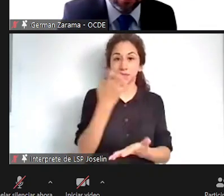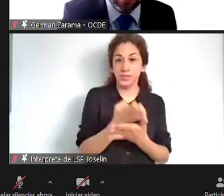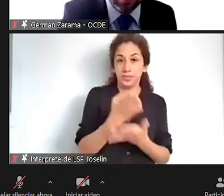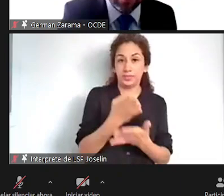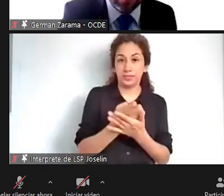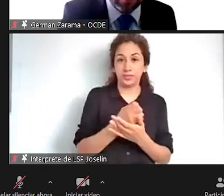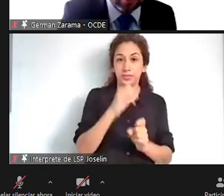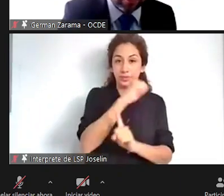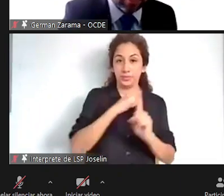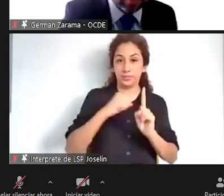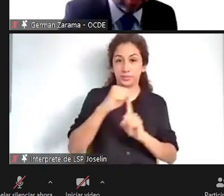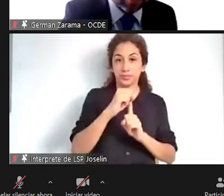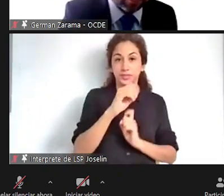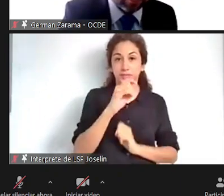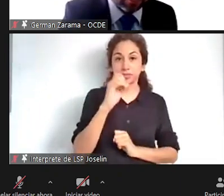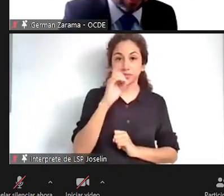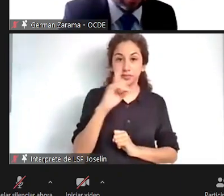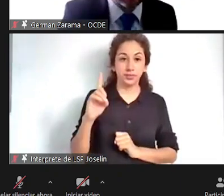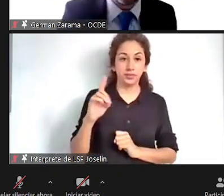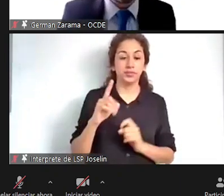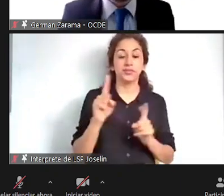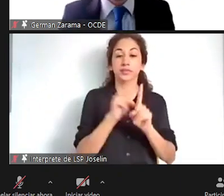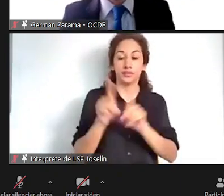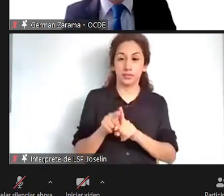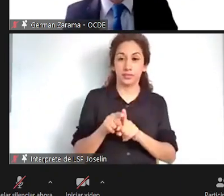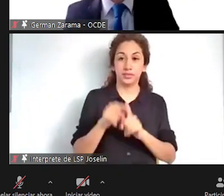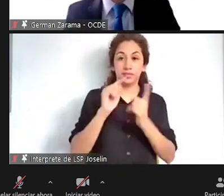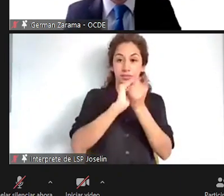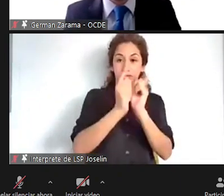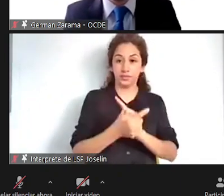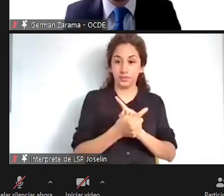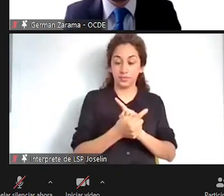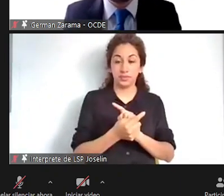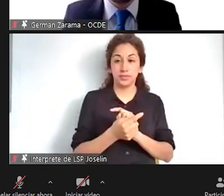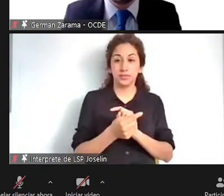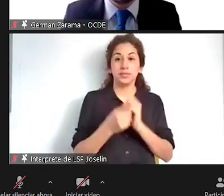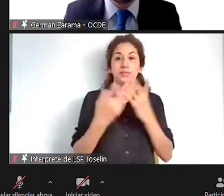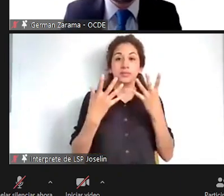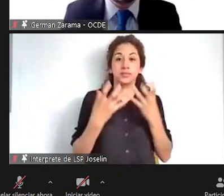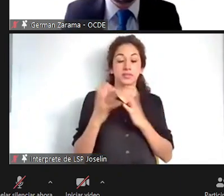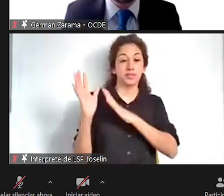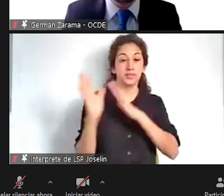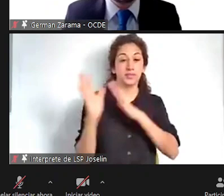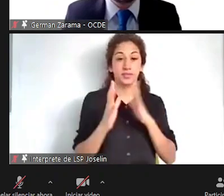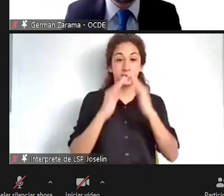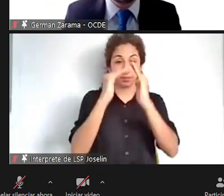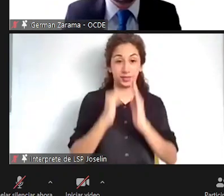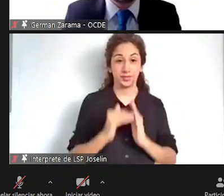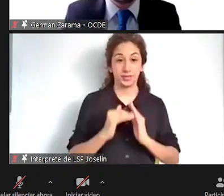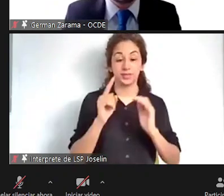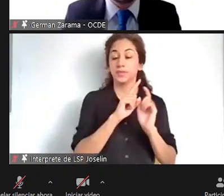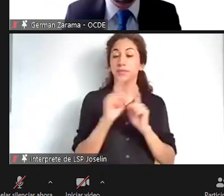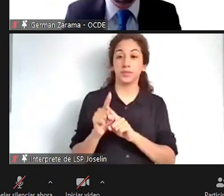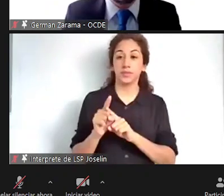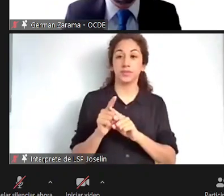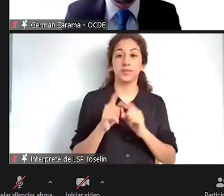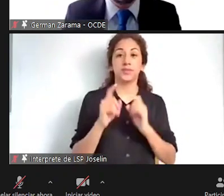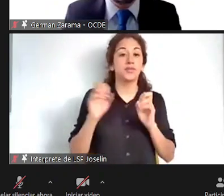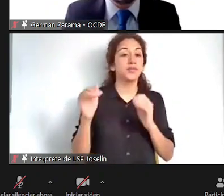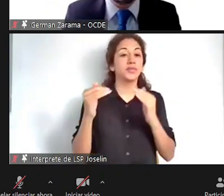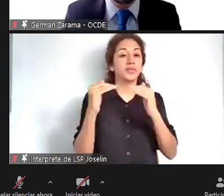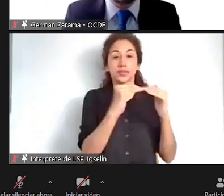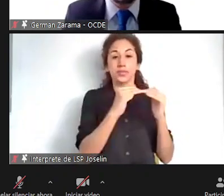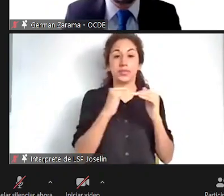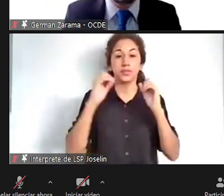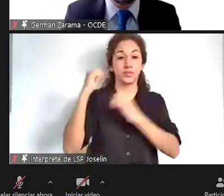sustainable development economic society social and environmental there needs to be a structural change of decarbonization and the technical